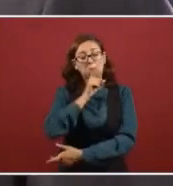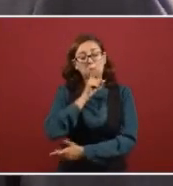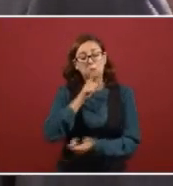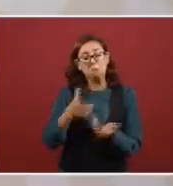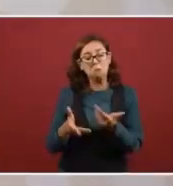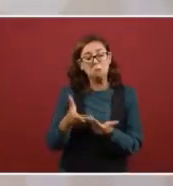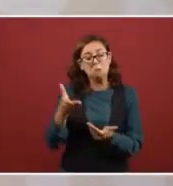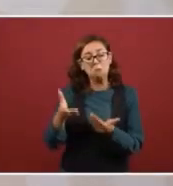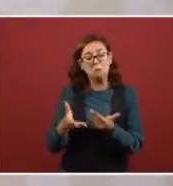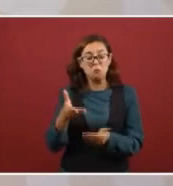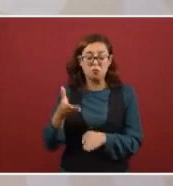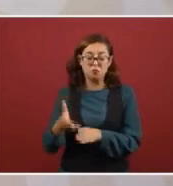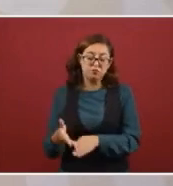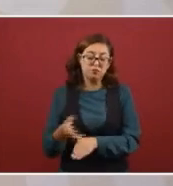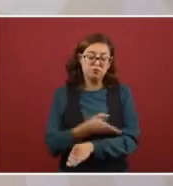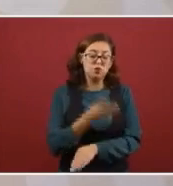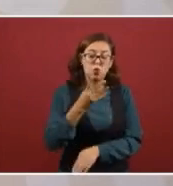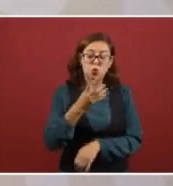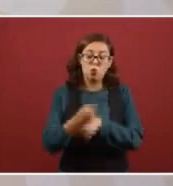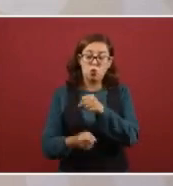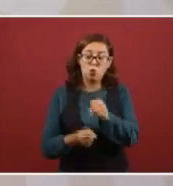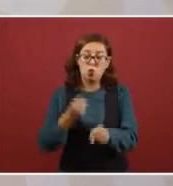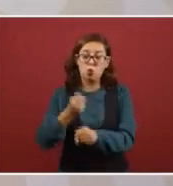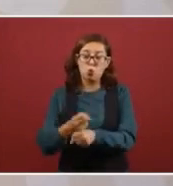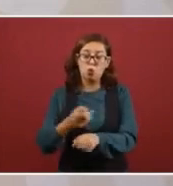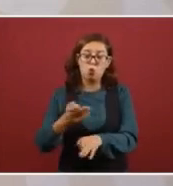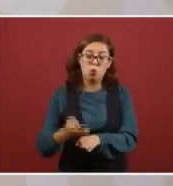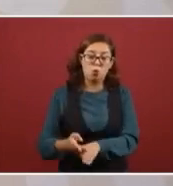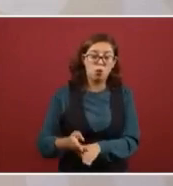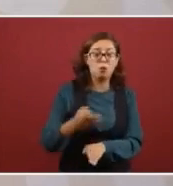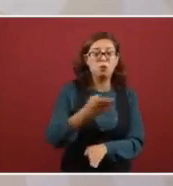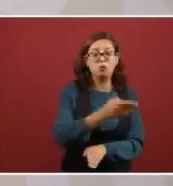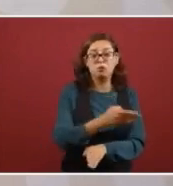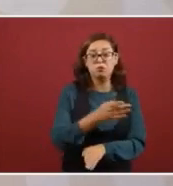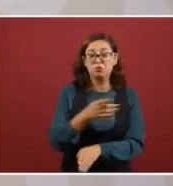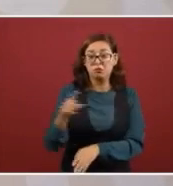4 years ago, they didn't even pay.